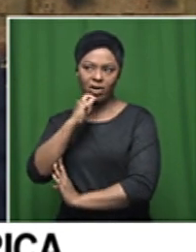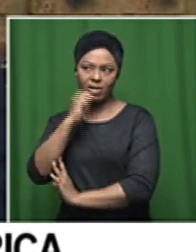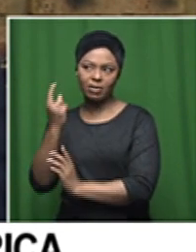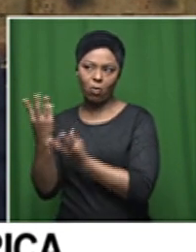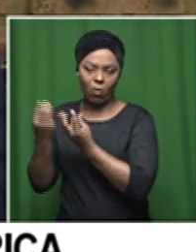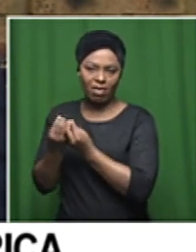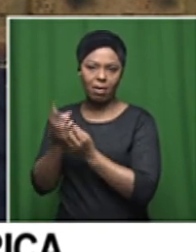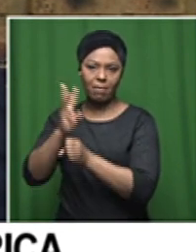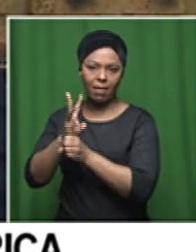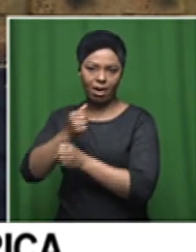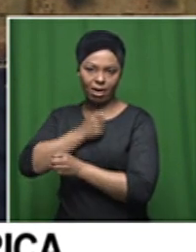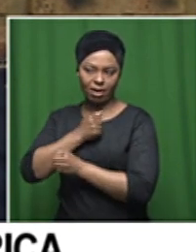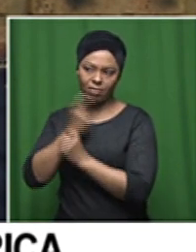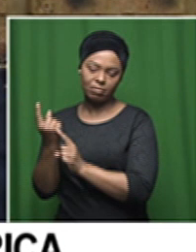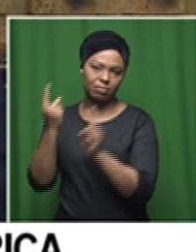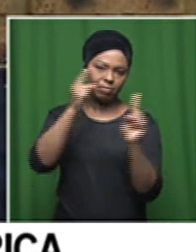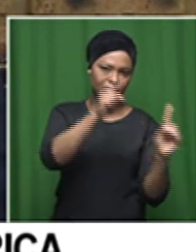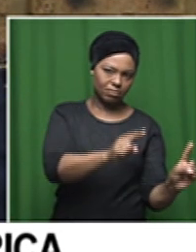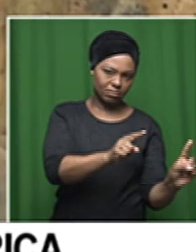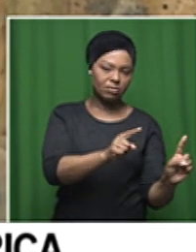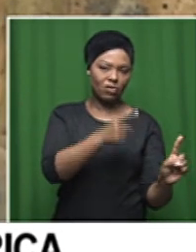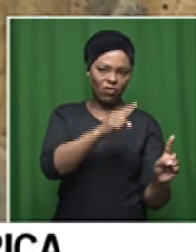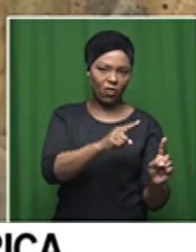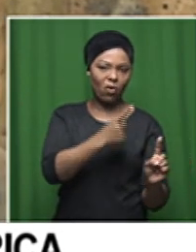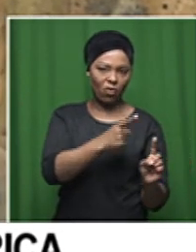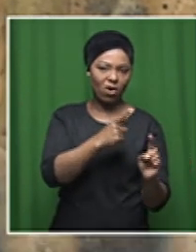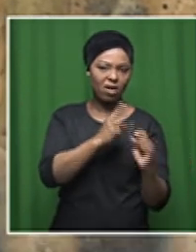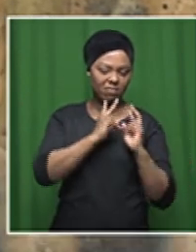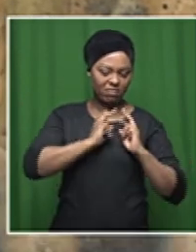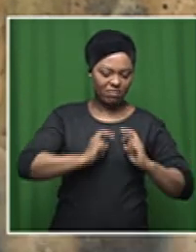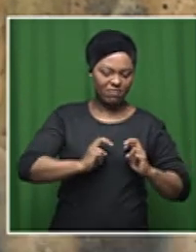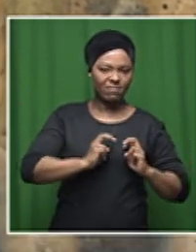scan. So we arrived here around